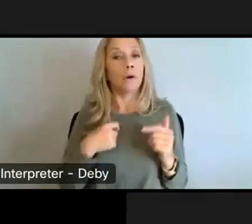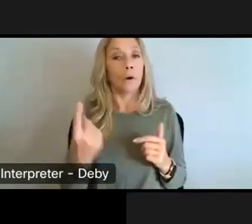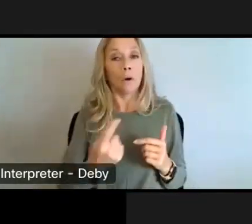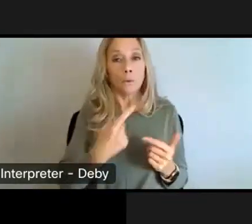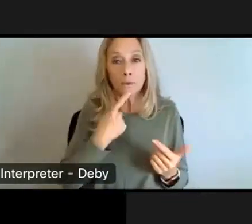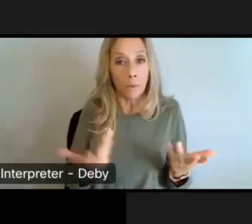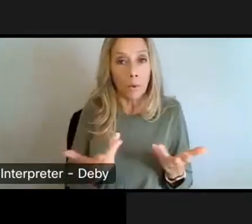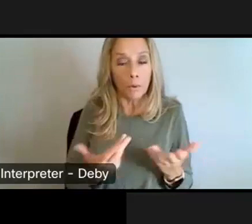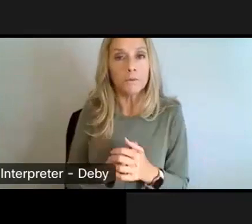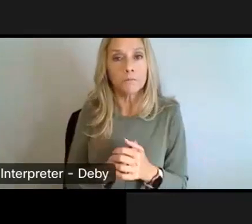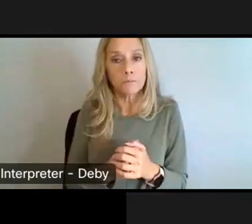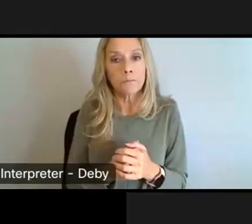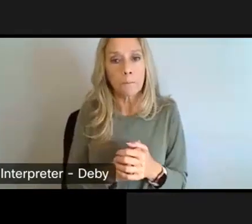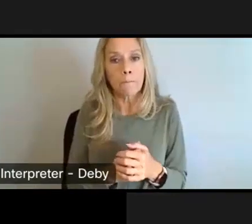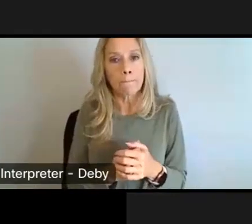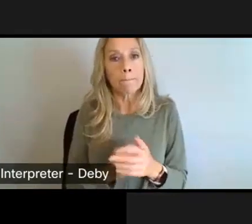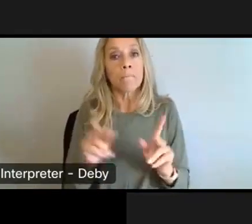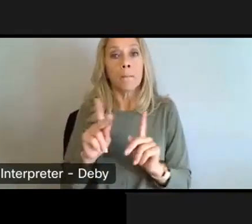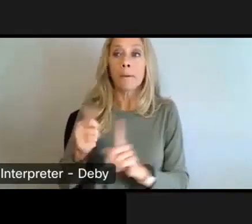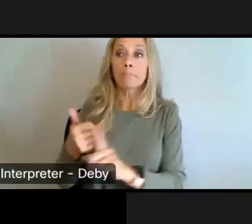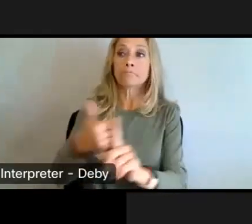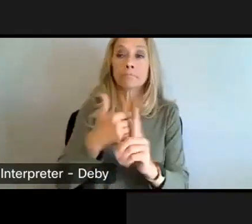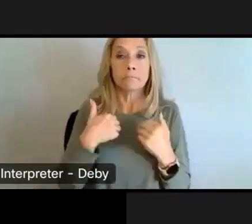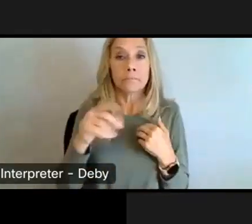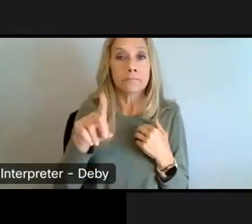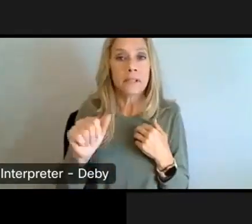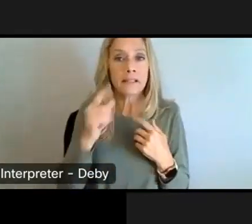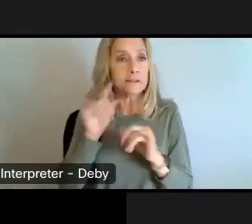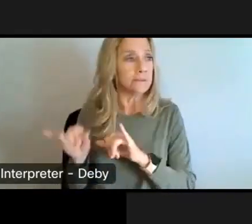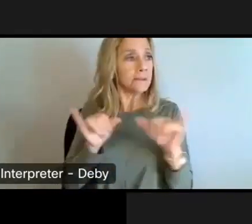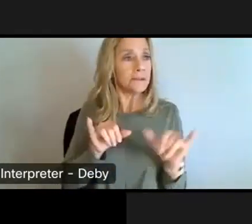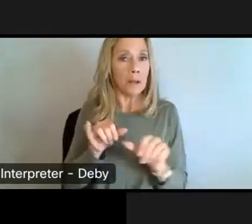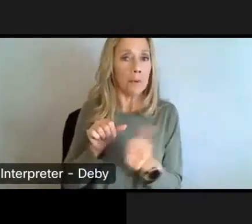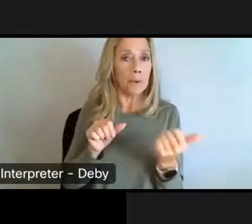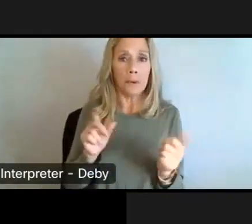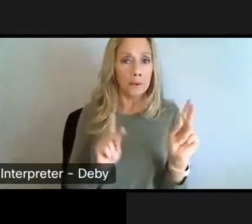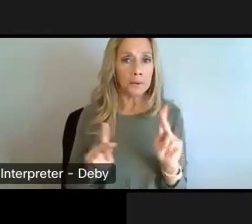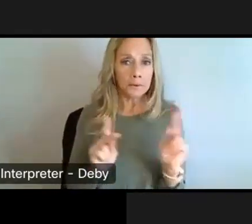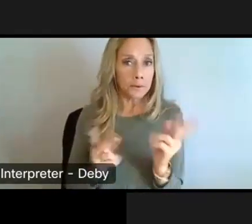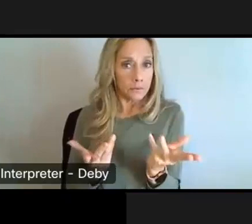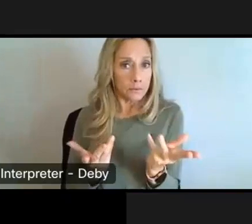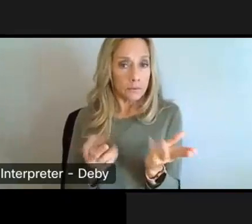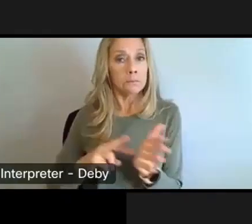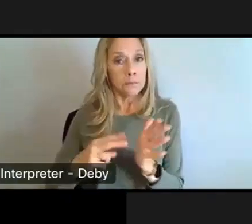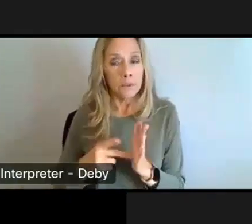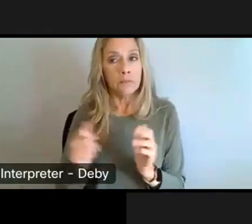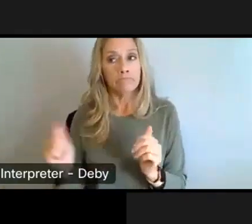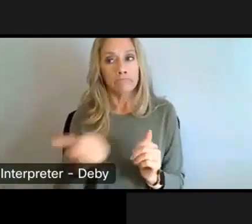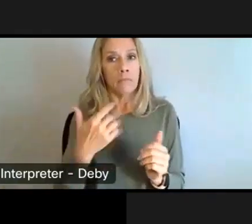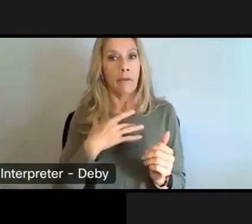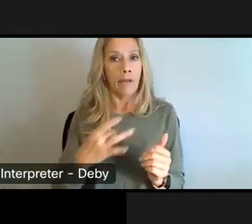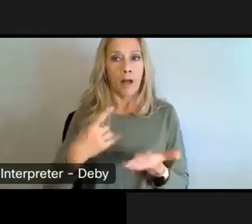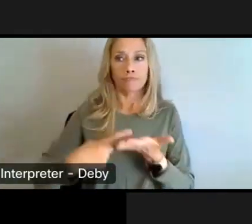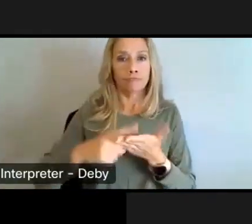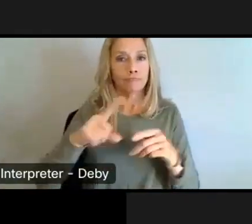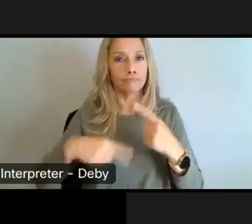is, people with disabilities are the same as everybody else. Um, they like talking about football. They